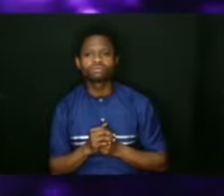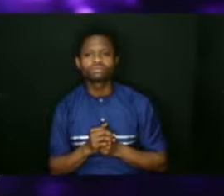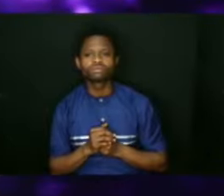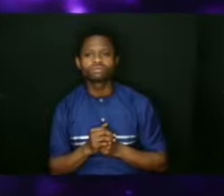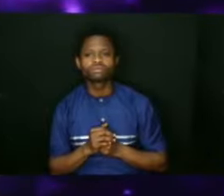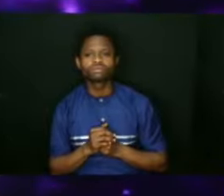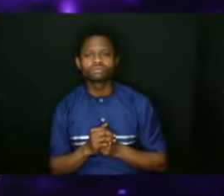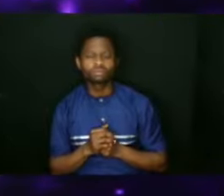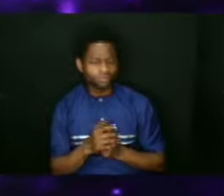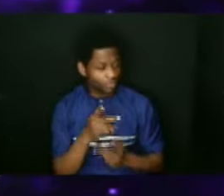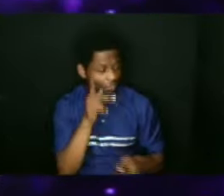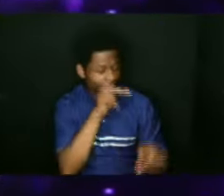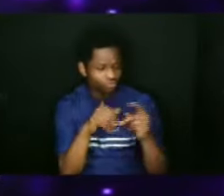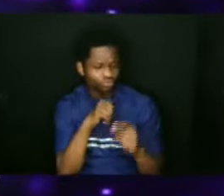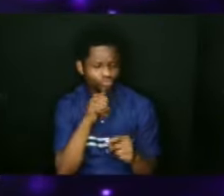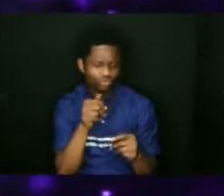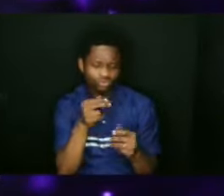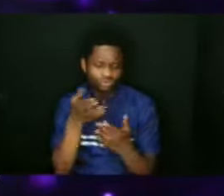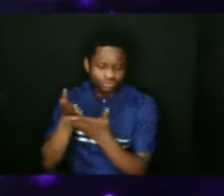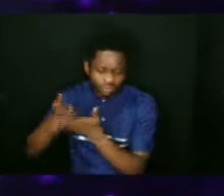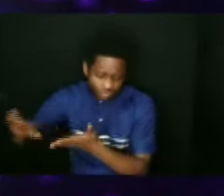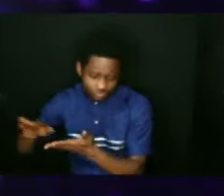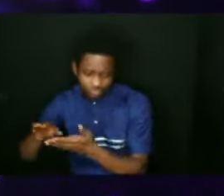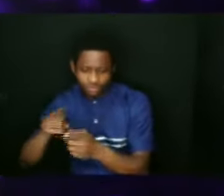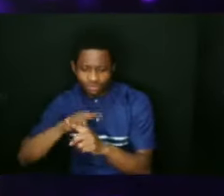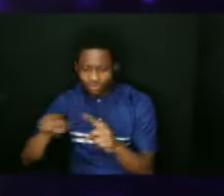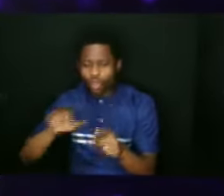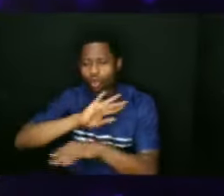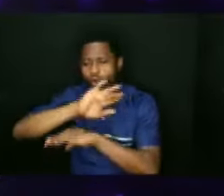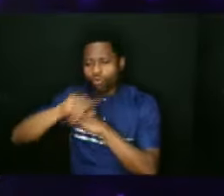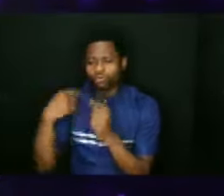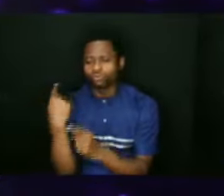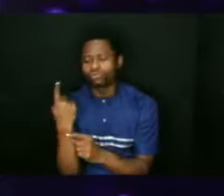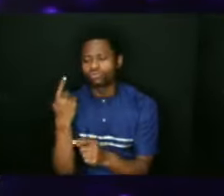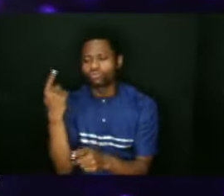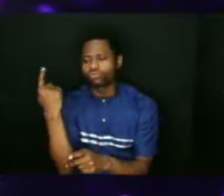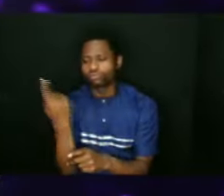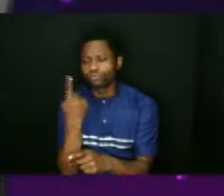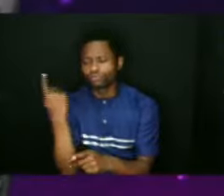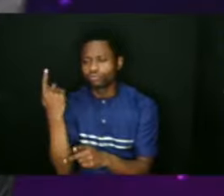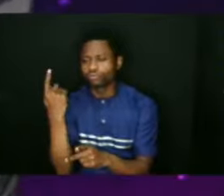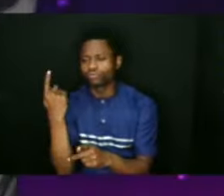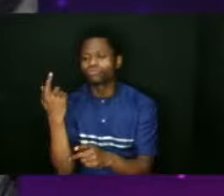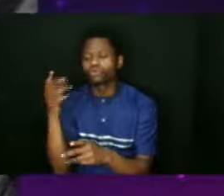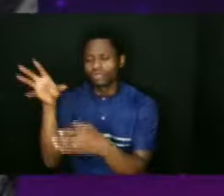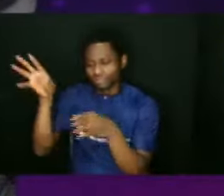They will not be able to reject you, but you will always be accepted.